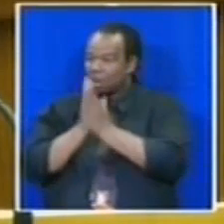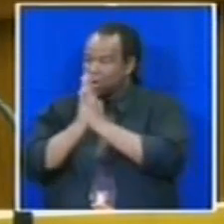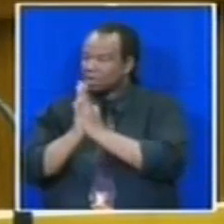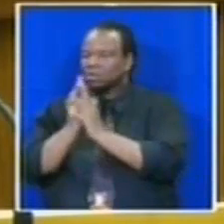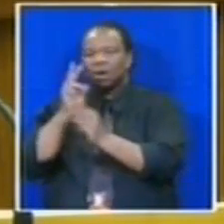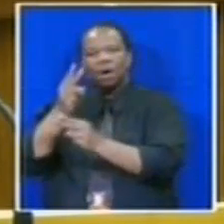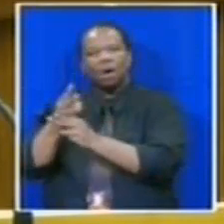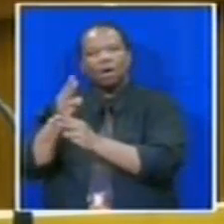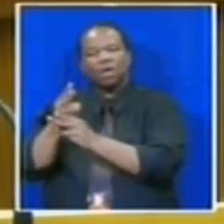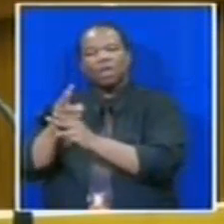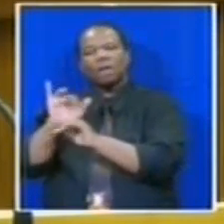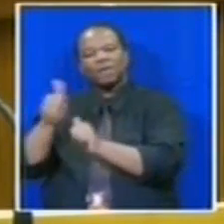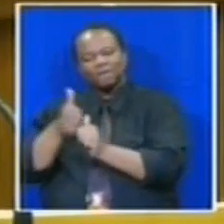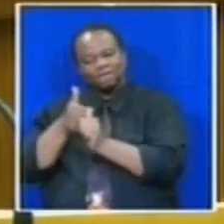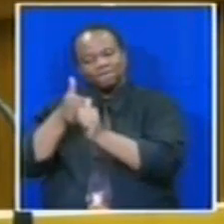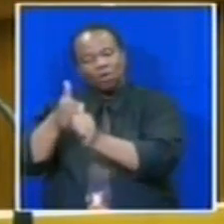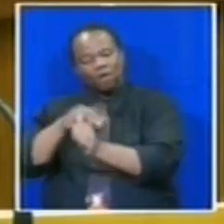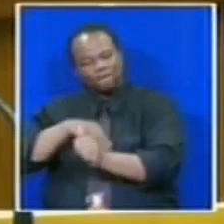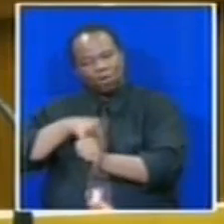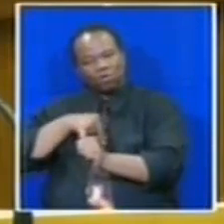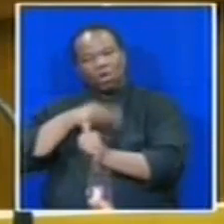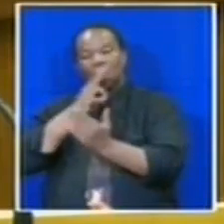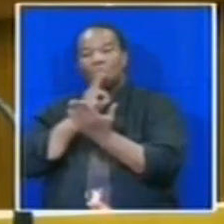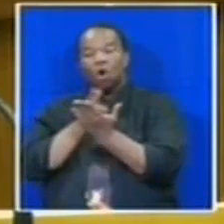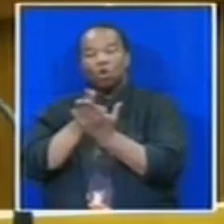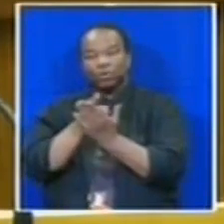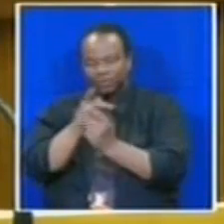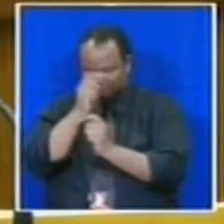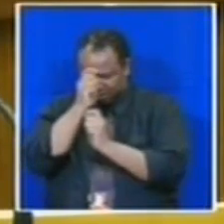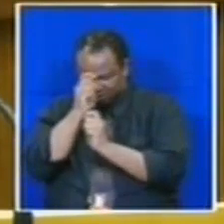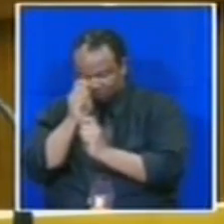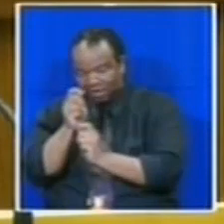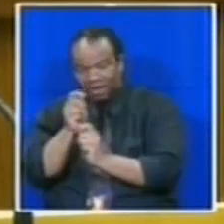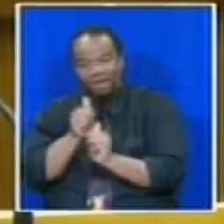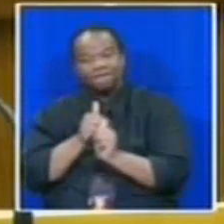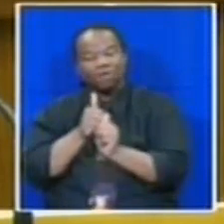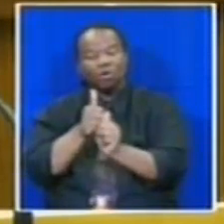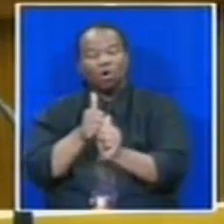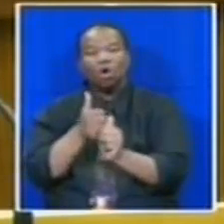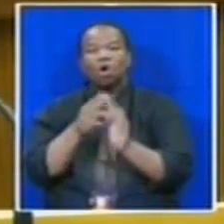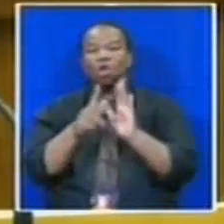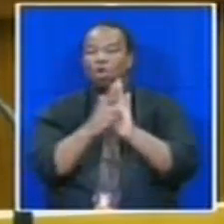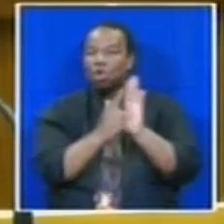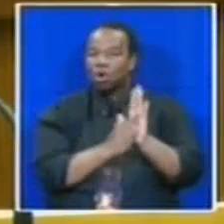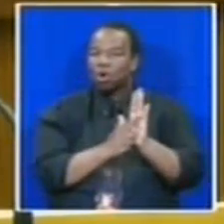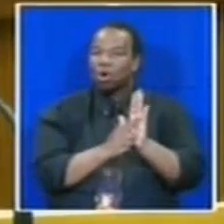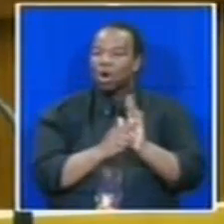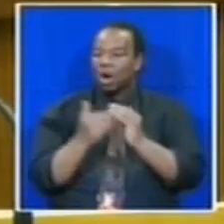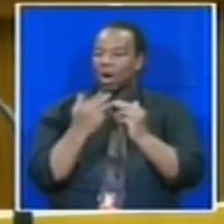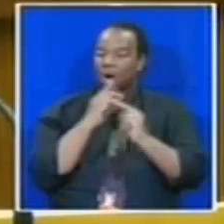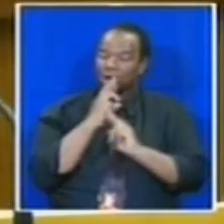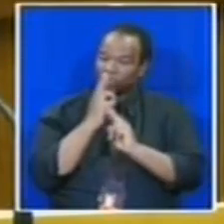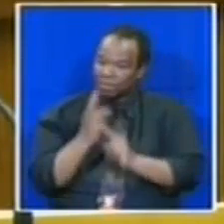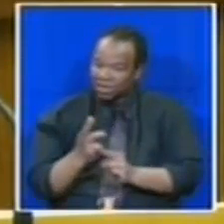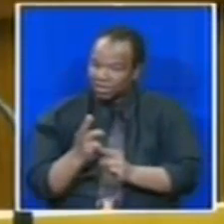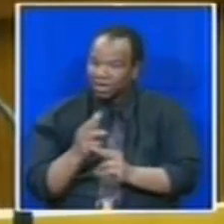of core values such as honesty, respect, rule of law, accountability, and transparency."